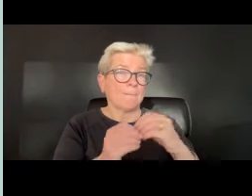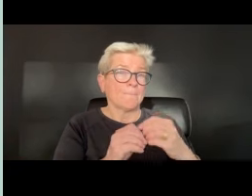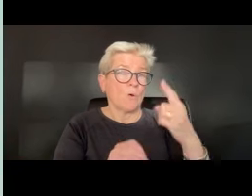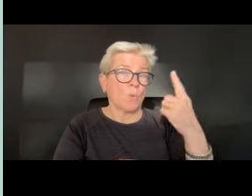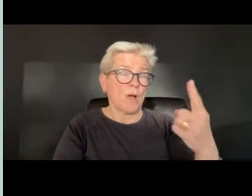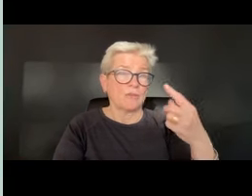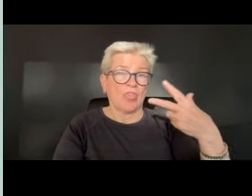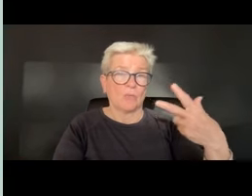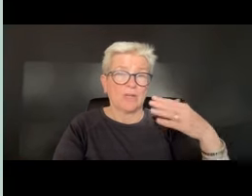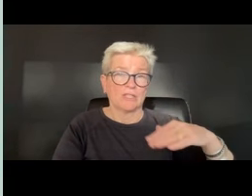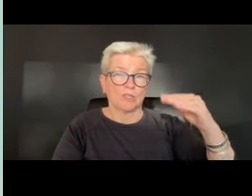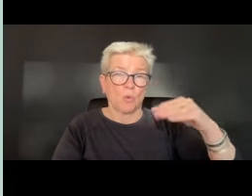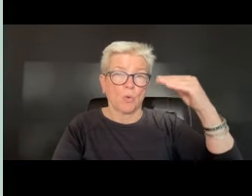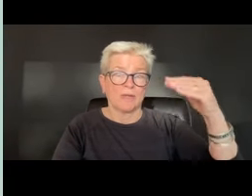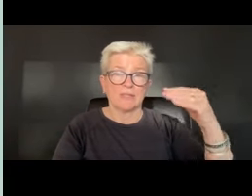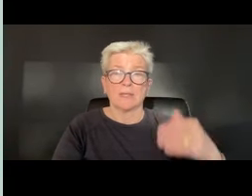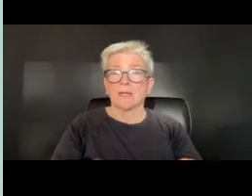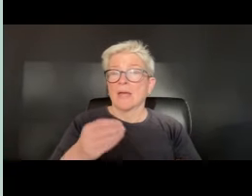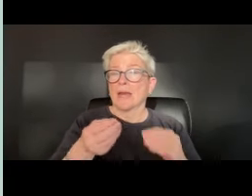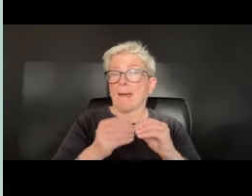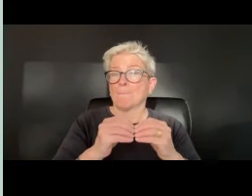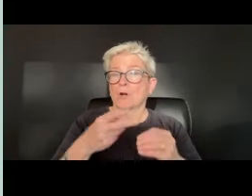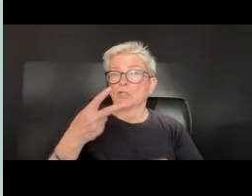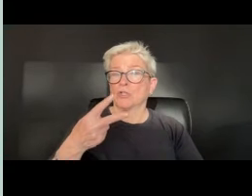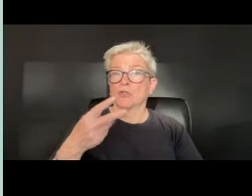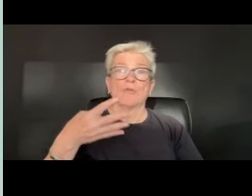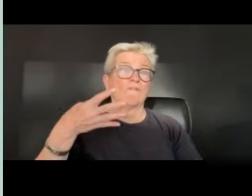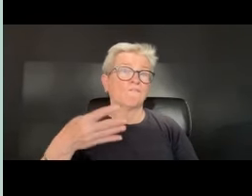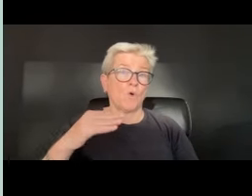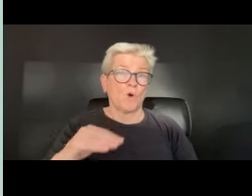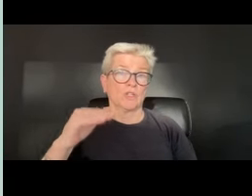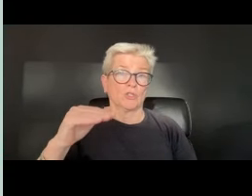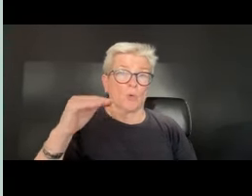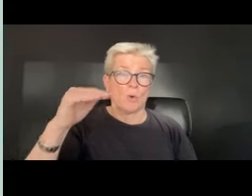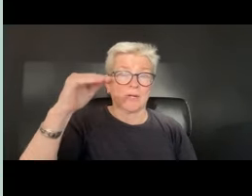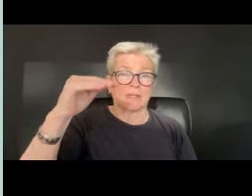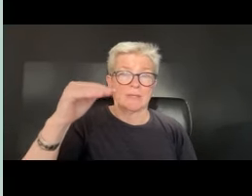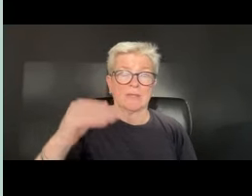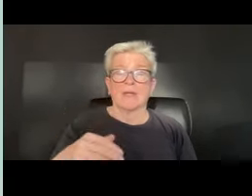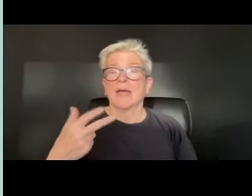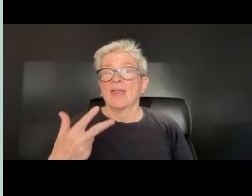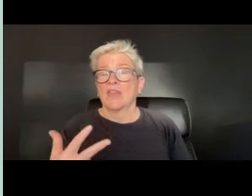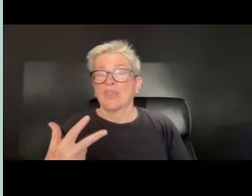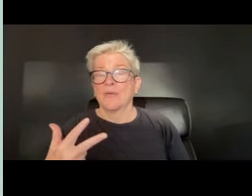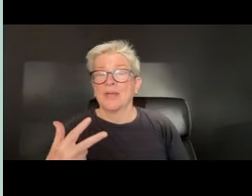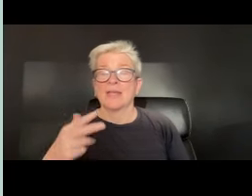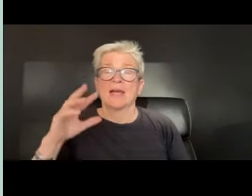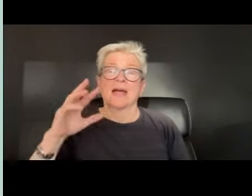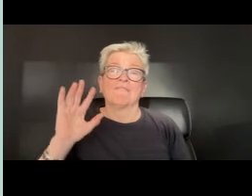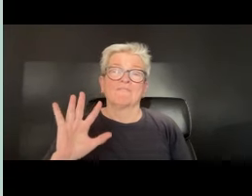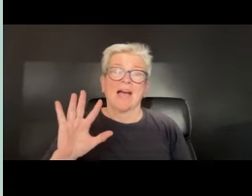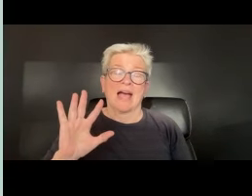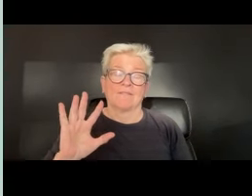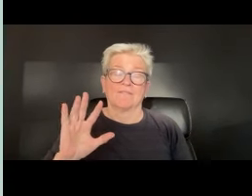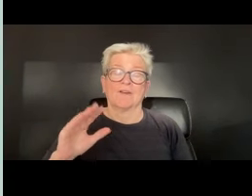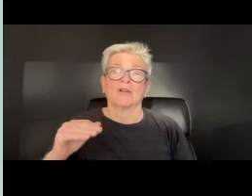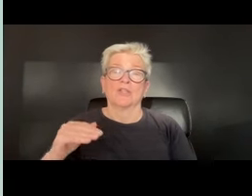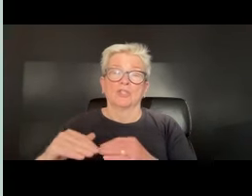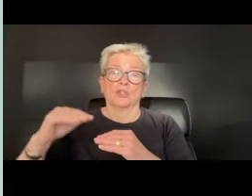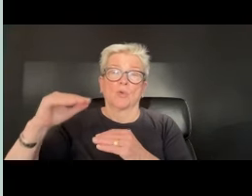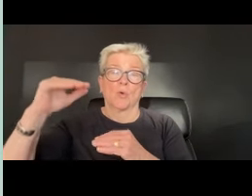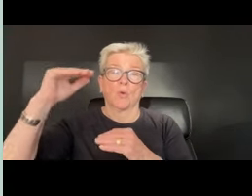two, which is a four-story zone, and then low-rise three, which is a five-story zone.